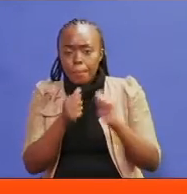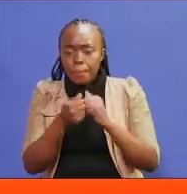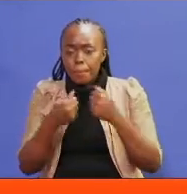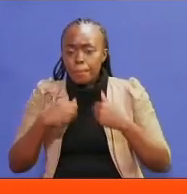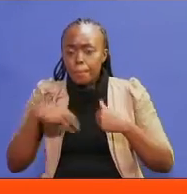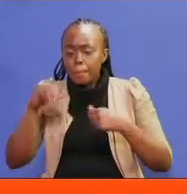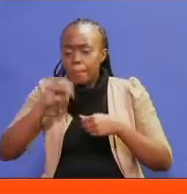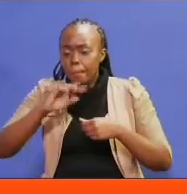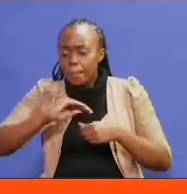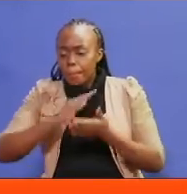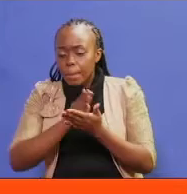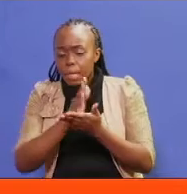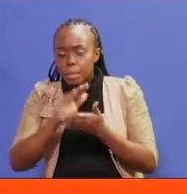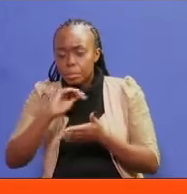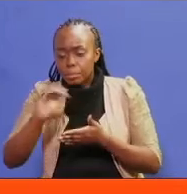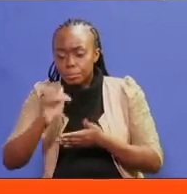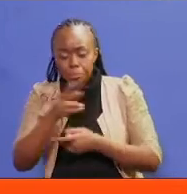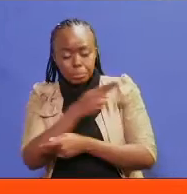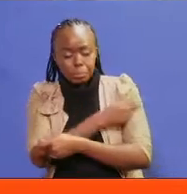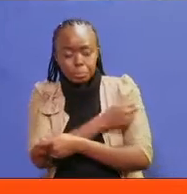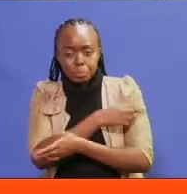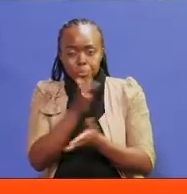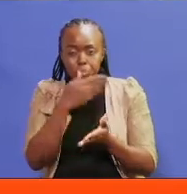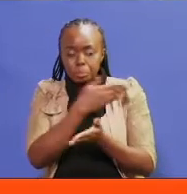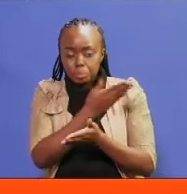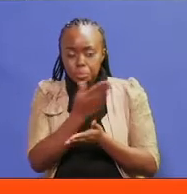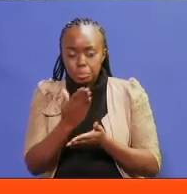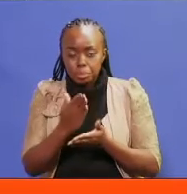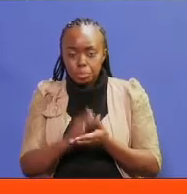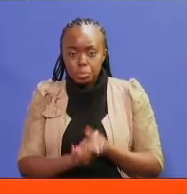Malindi Sub-County Hospital.